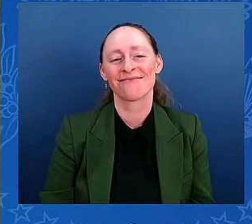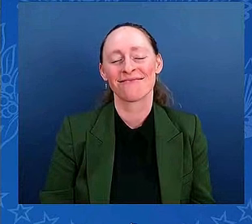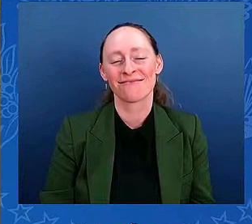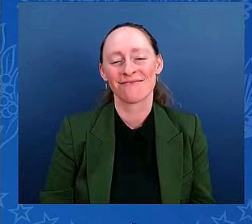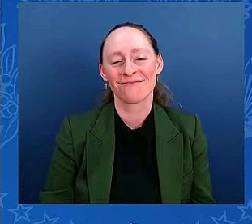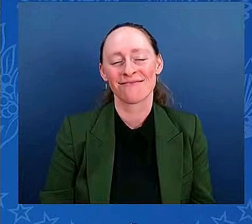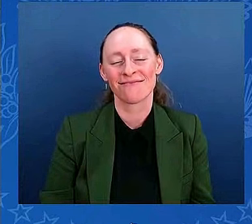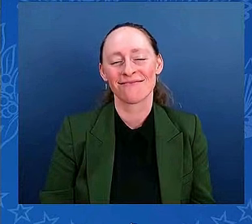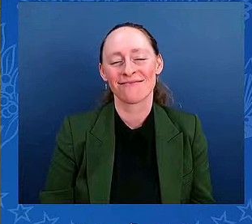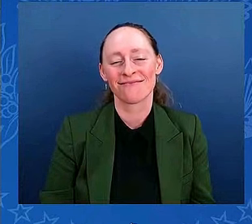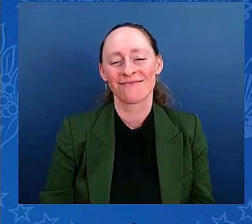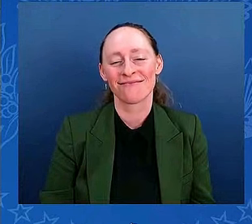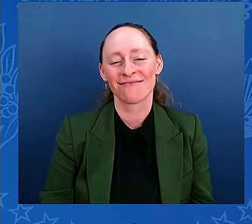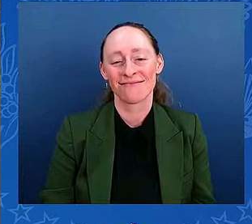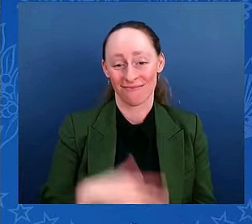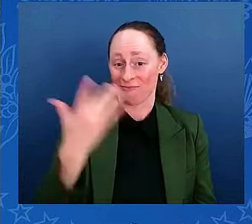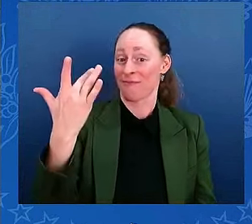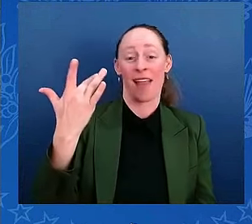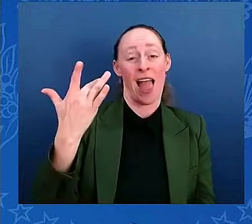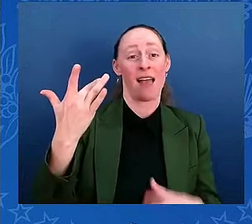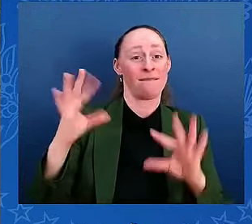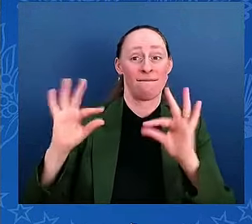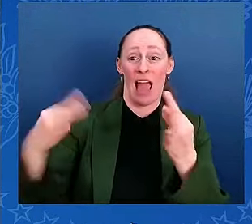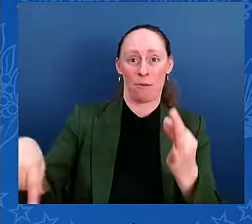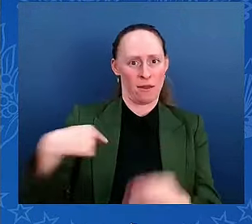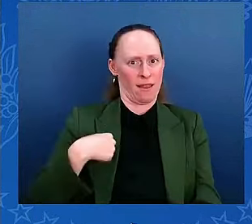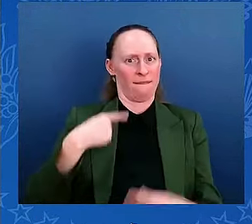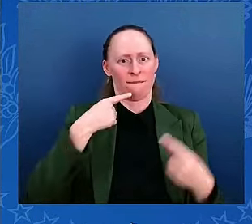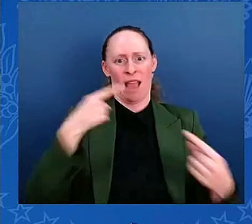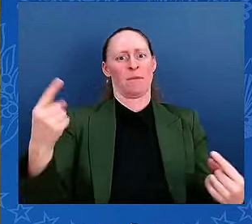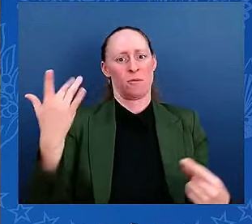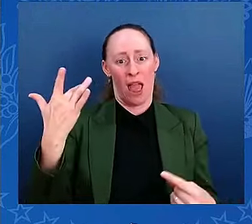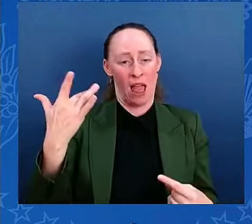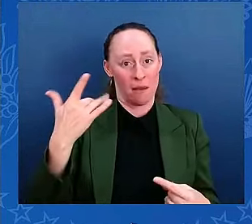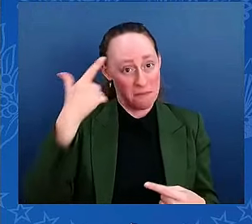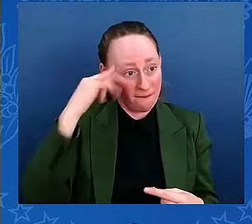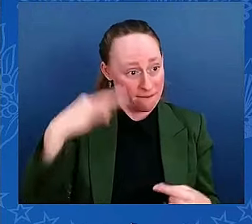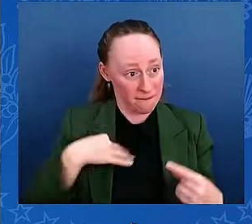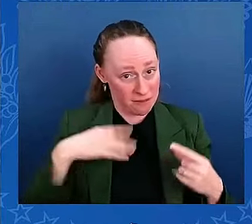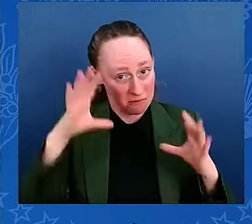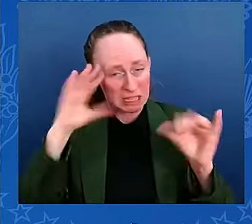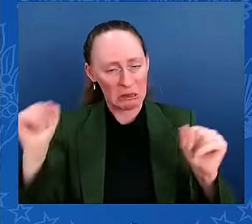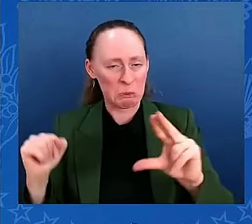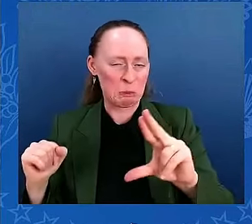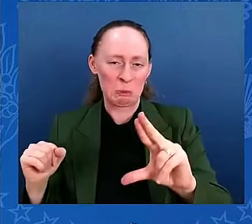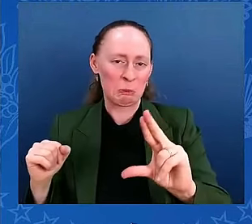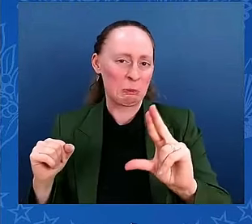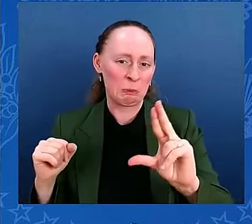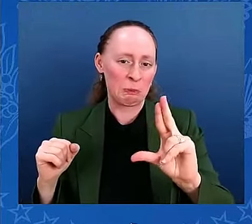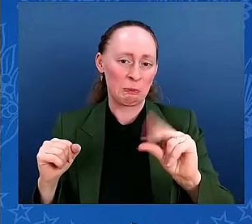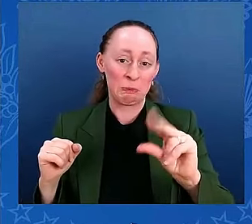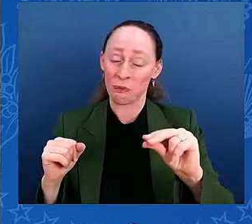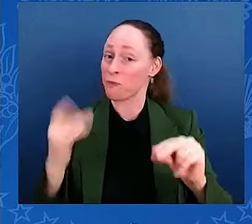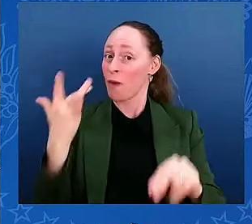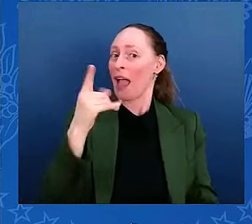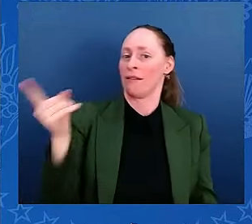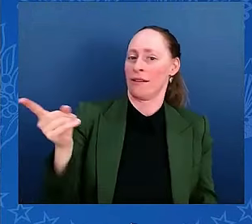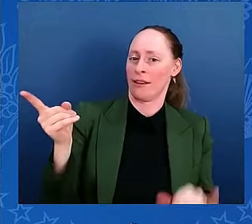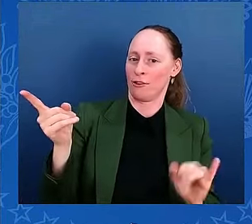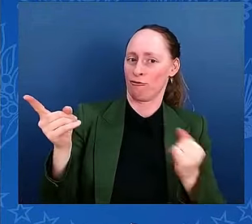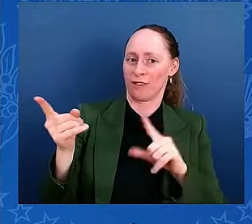family? Not being president. I took her to a beautiful little island off of Sicily.